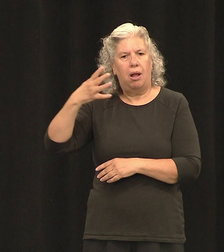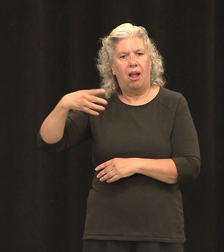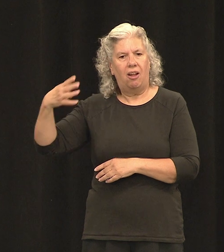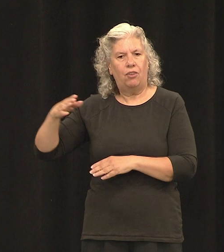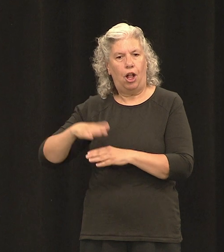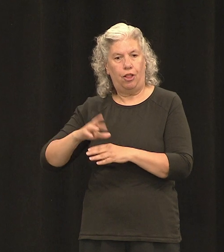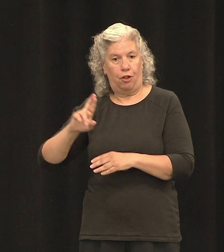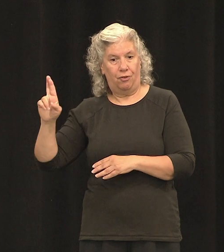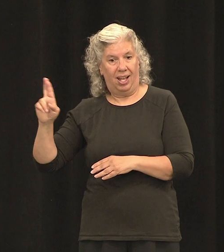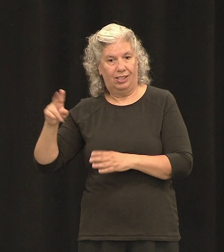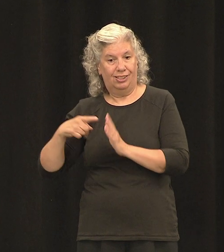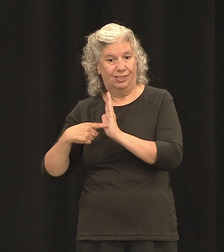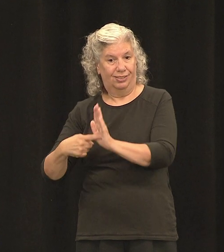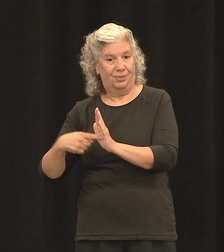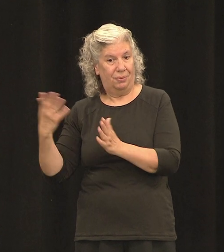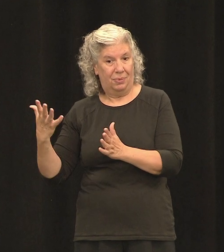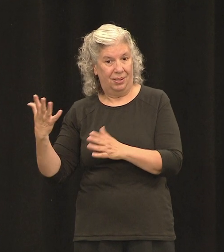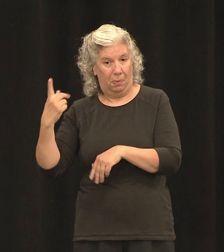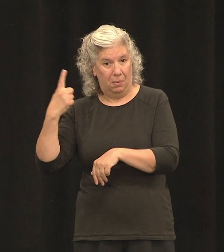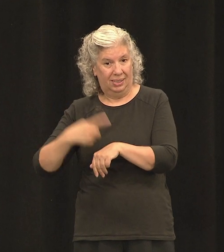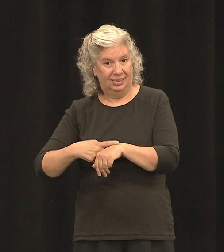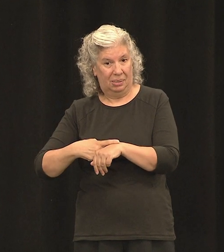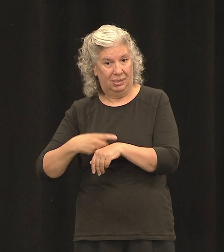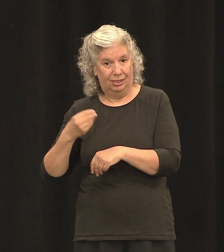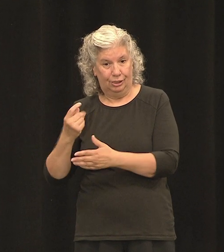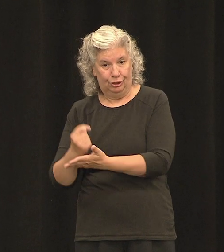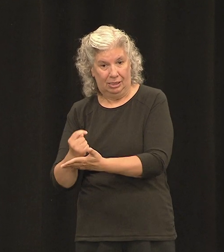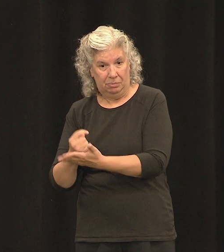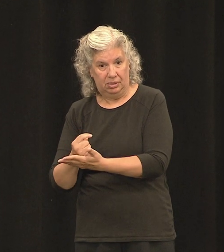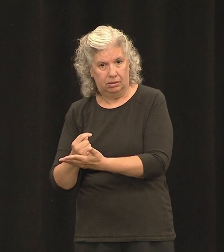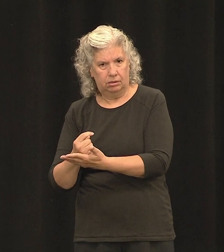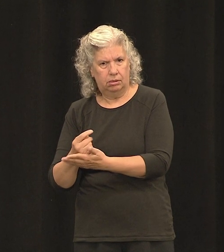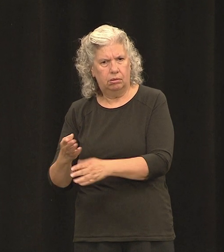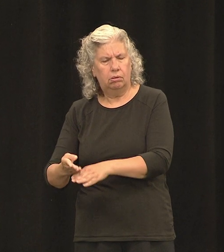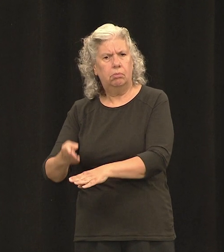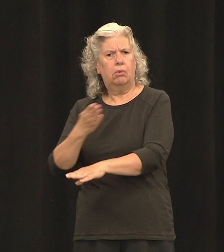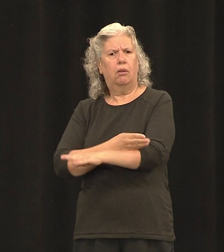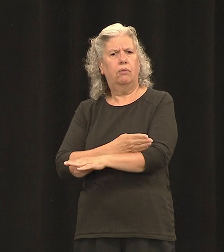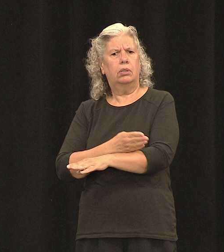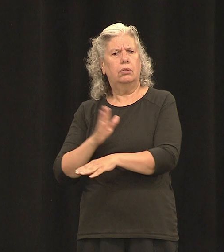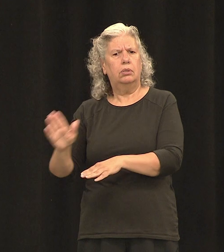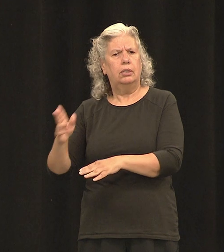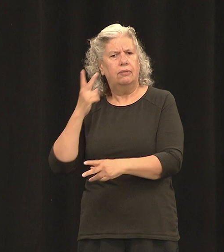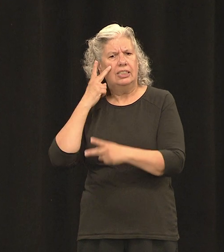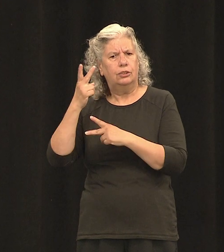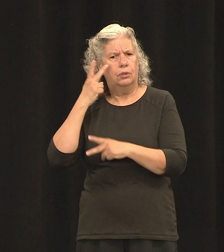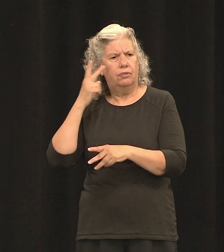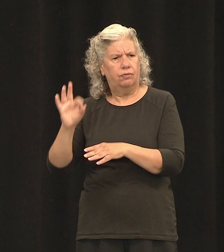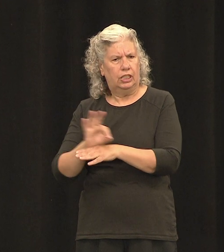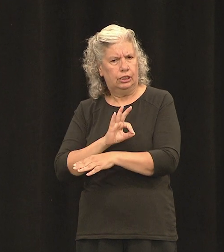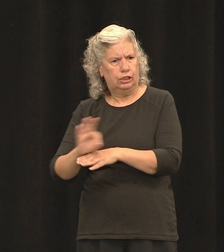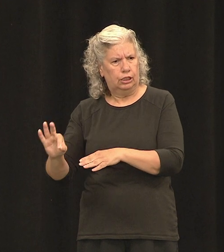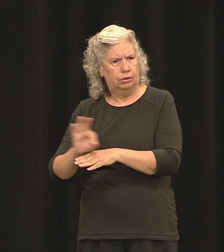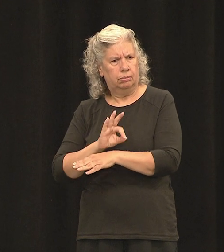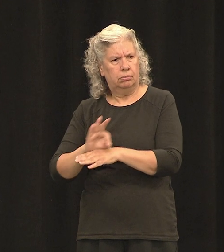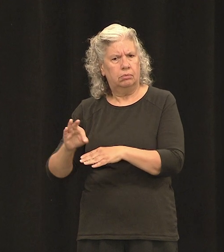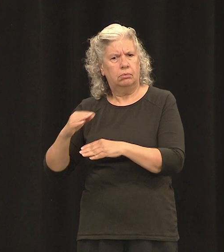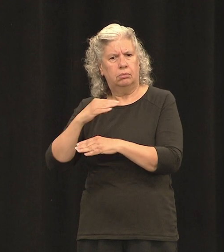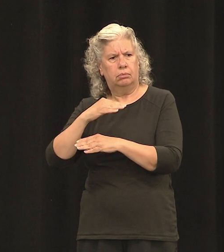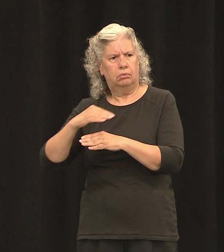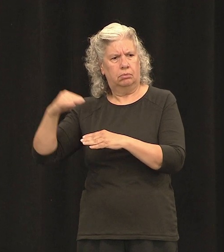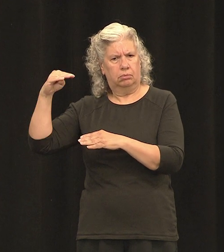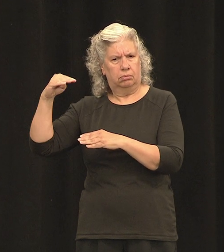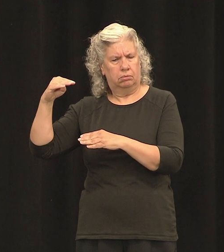antisense oligonucleotide, that we improve their visual function for at least a year.